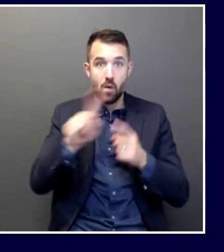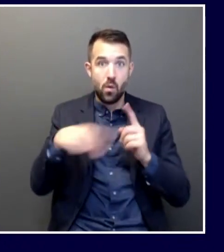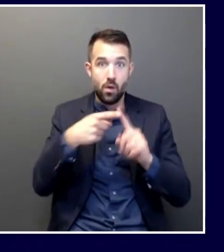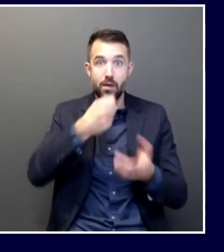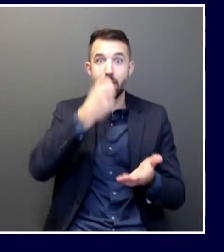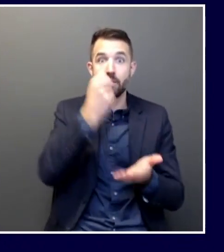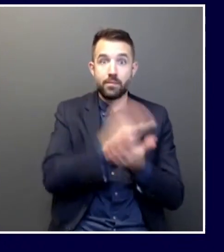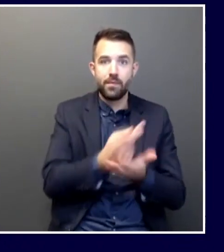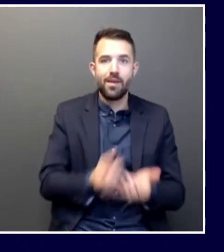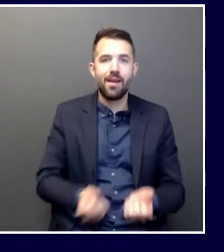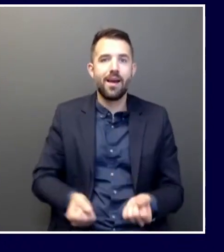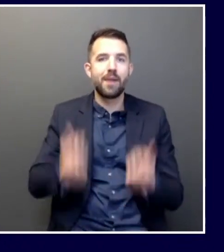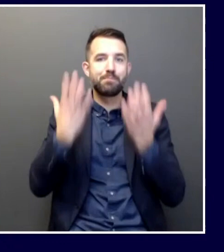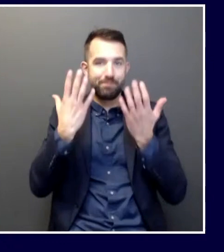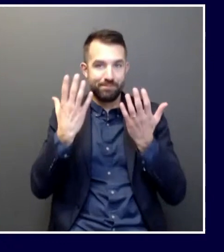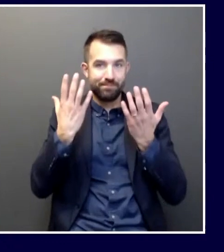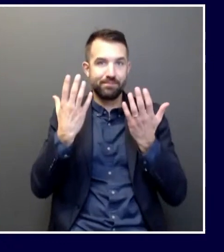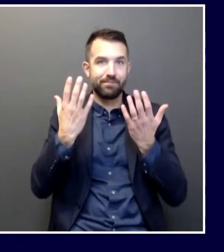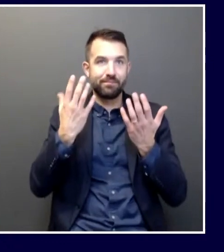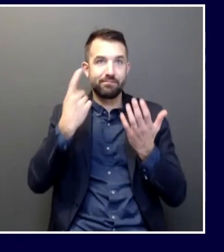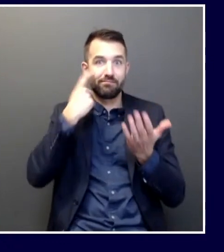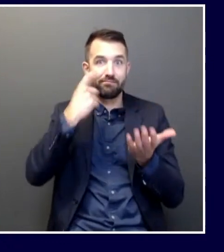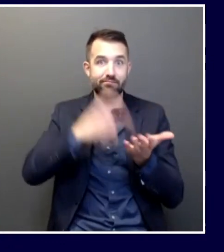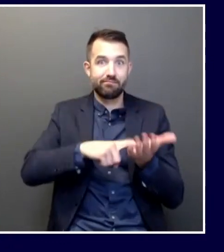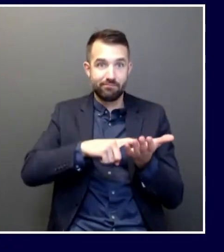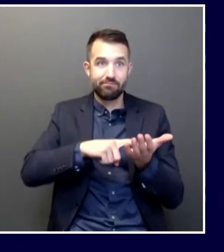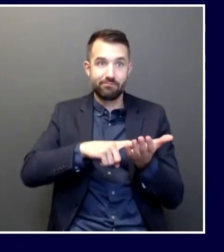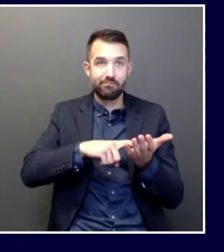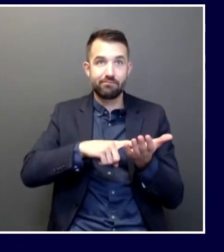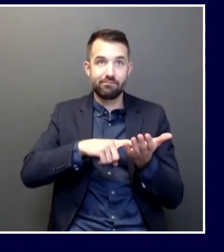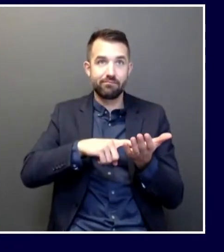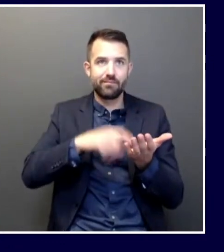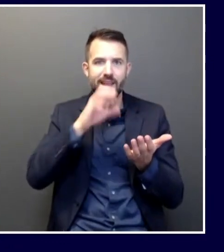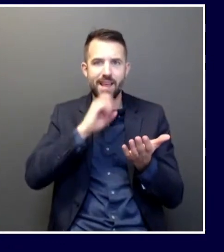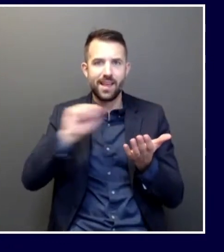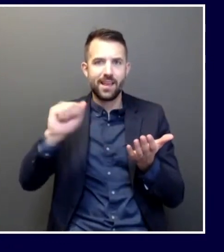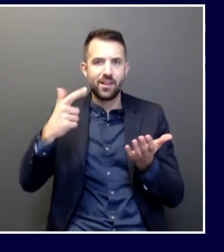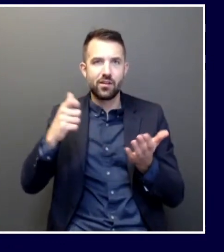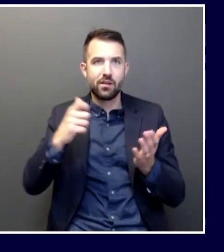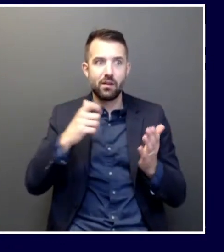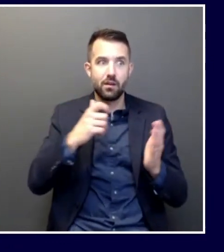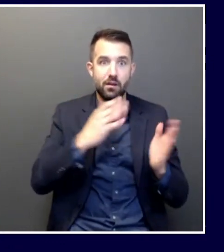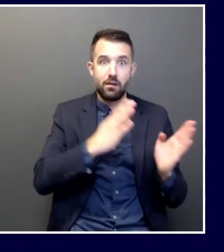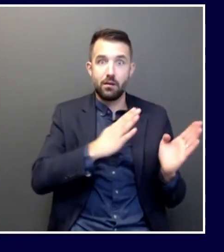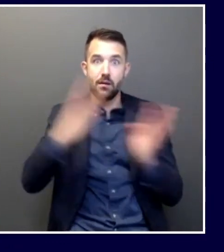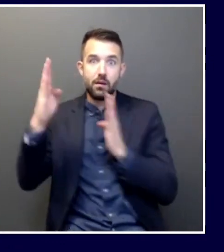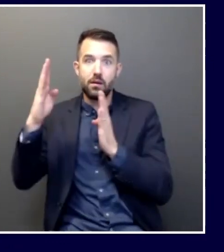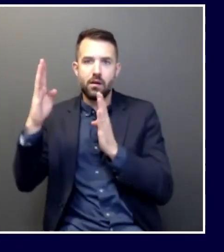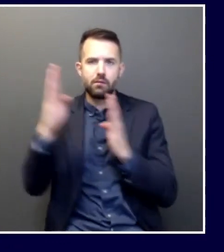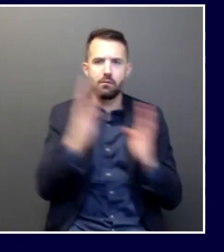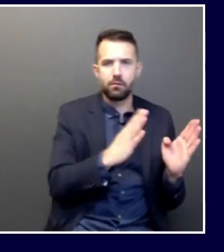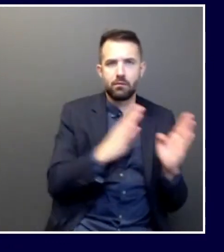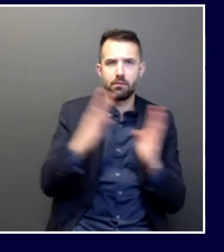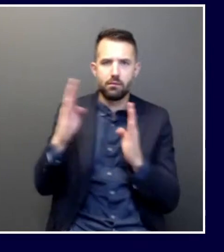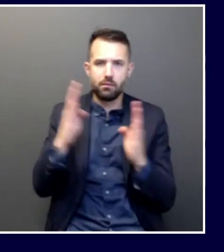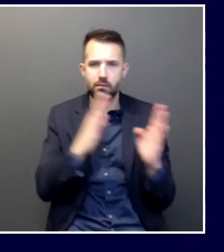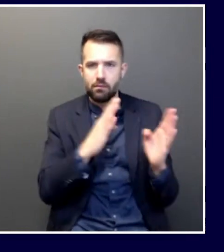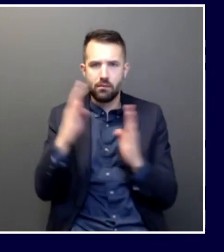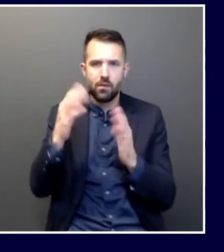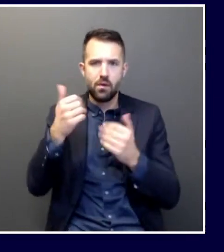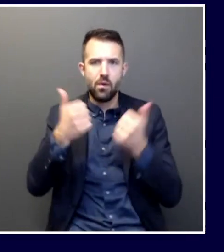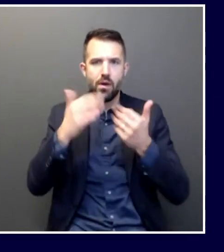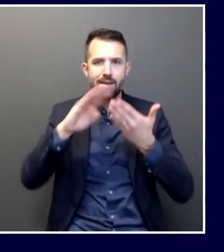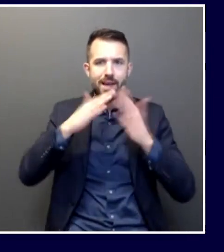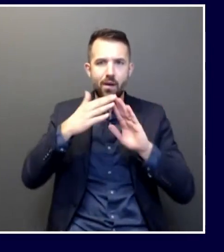if there are any gaps. And that might include trying to do special clinics with trusted organizations like churches or